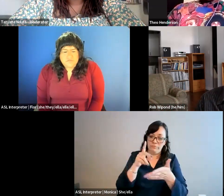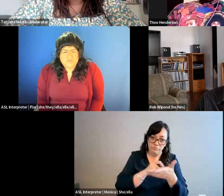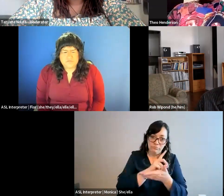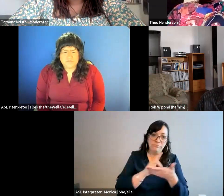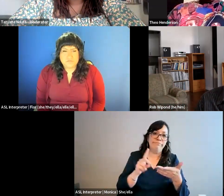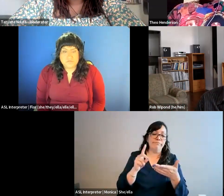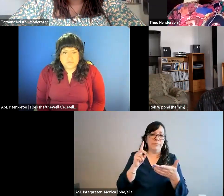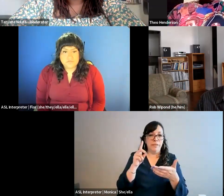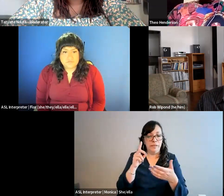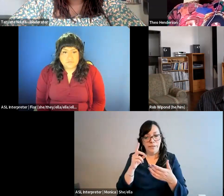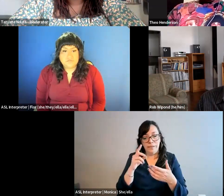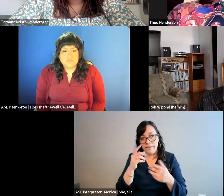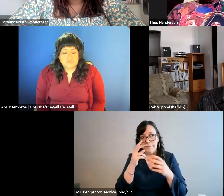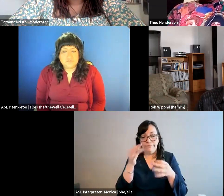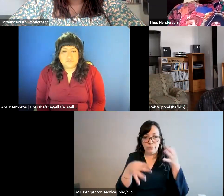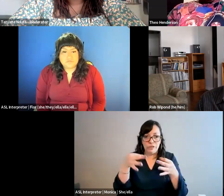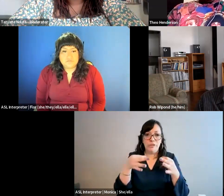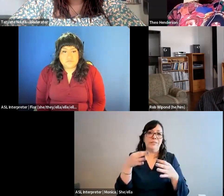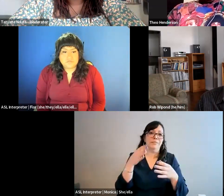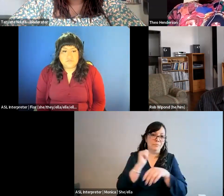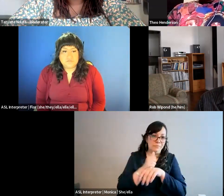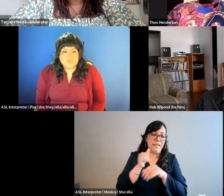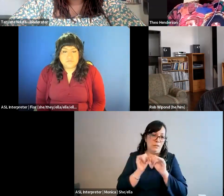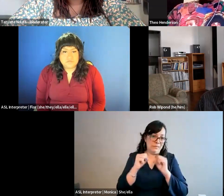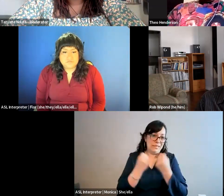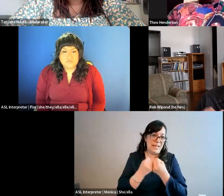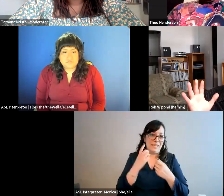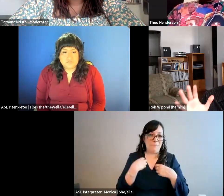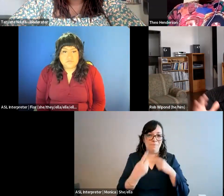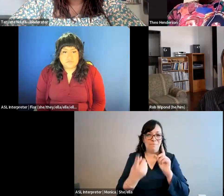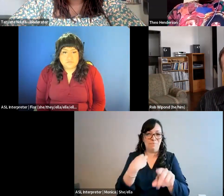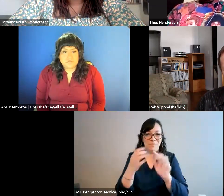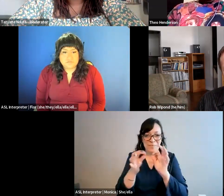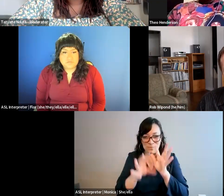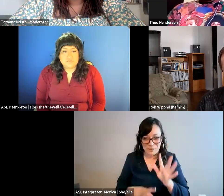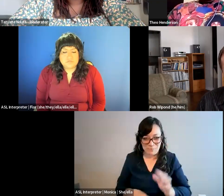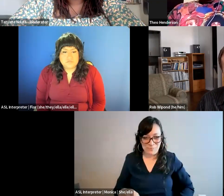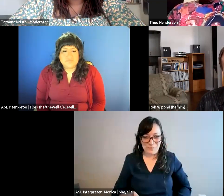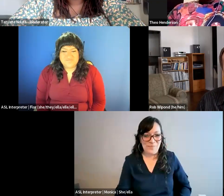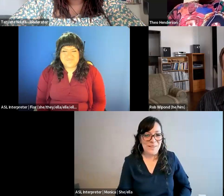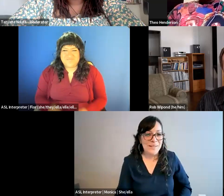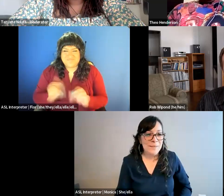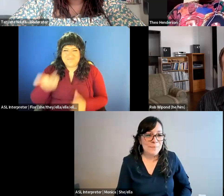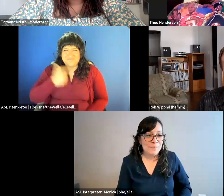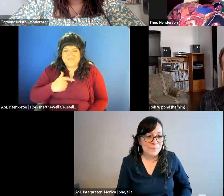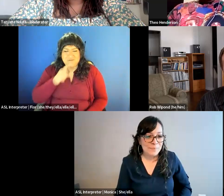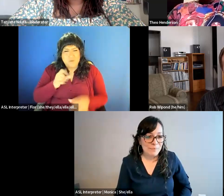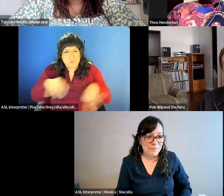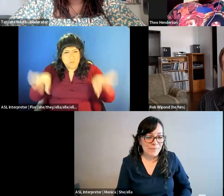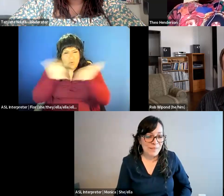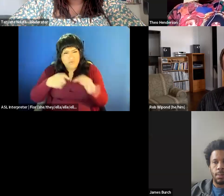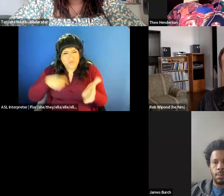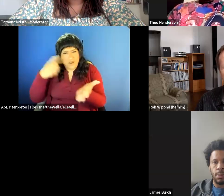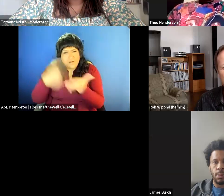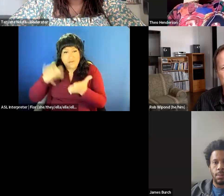throughout our society. But it's just important to know just how extraordinarily powerful it really is as a tool of social